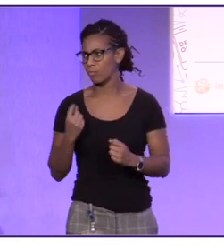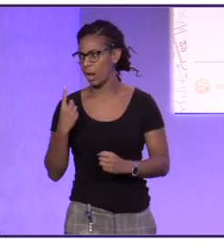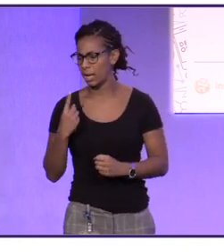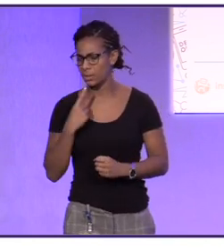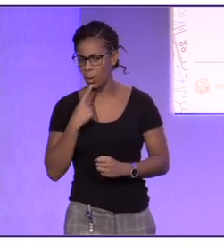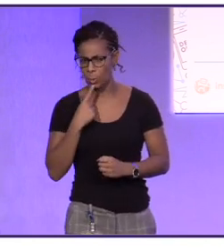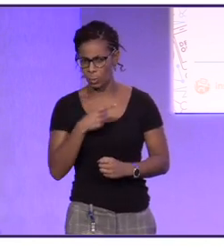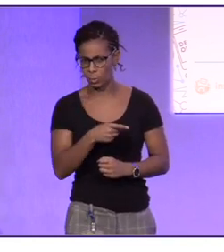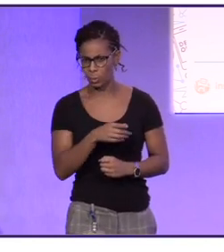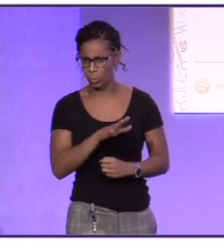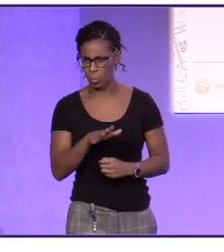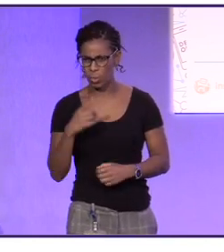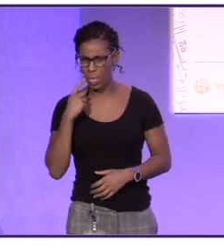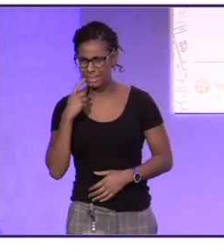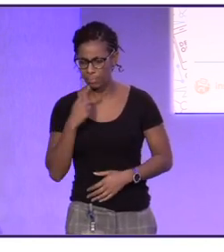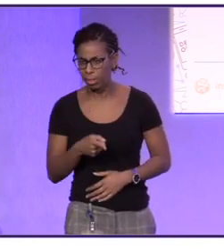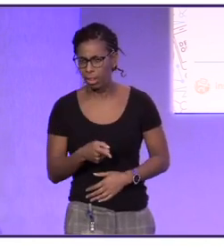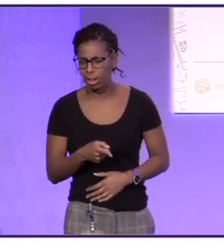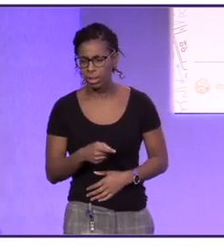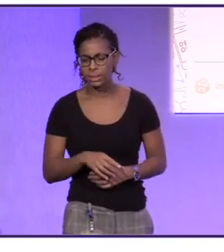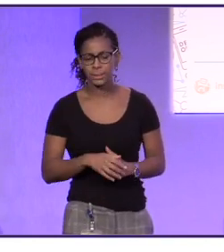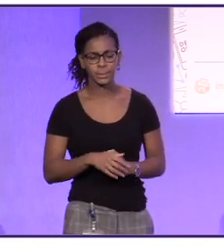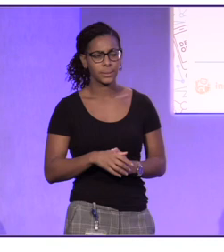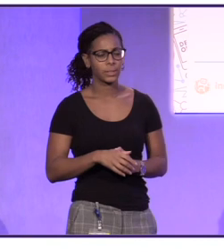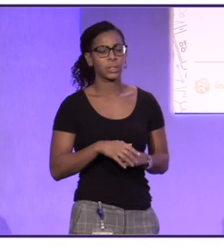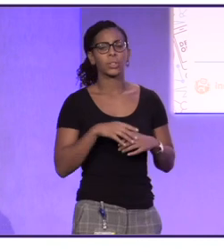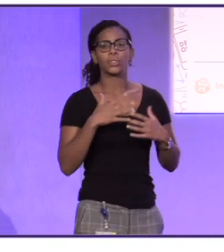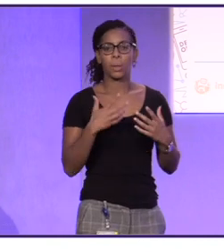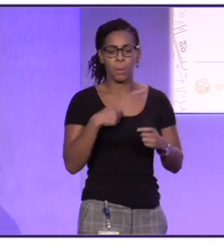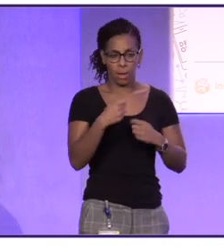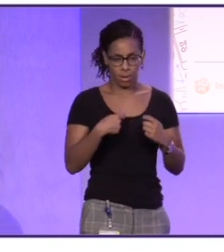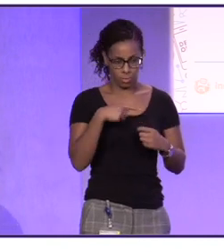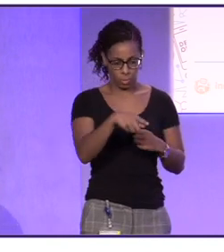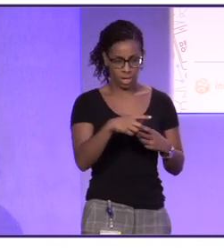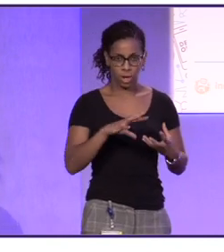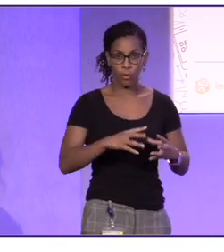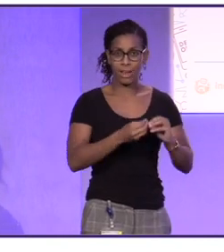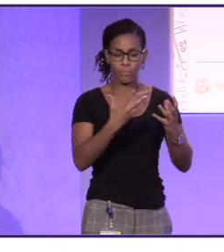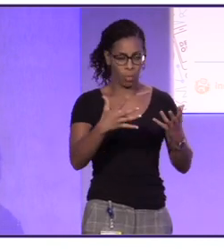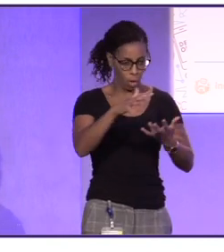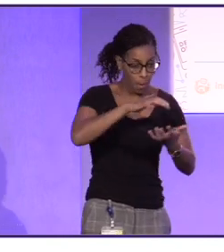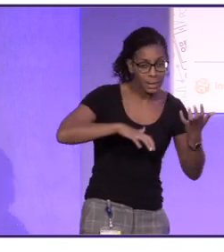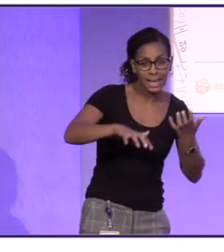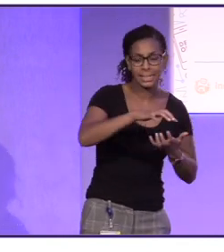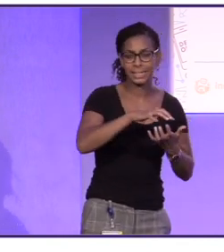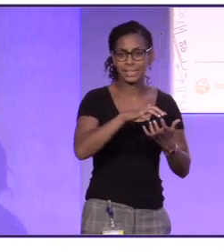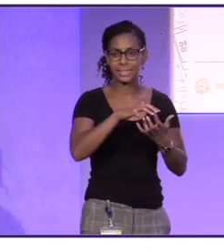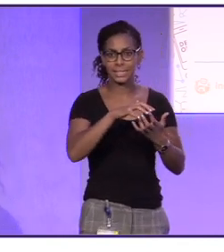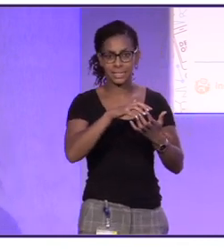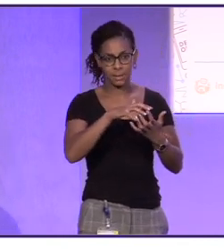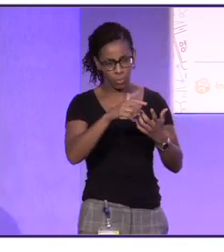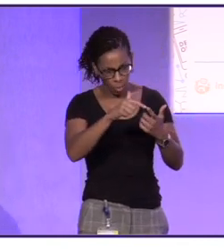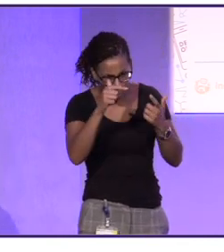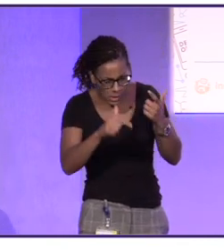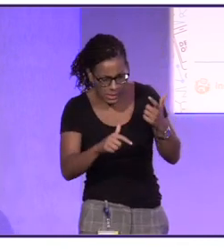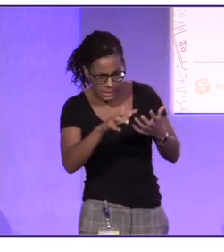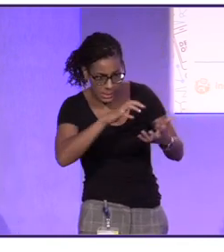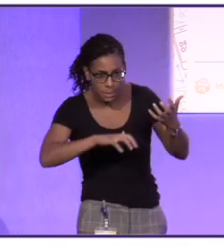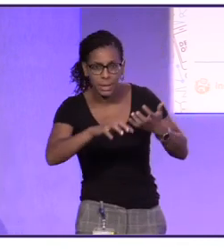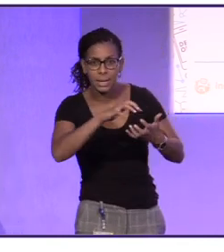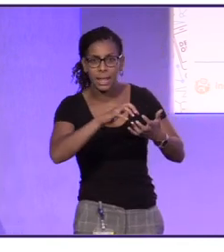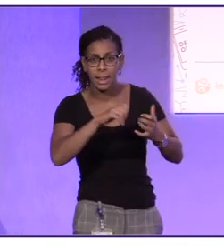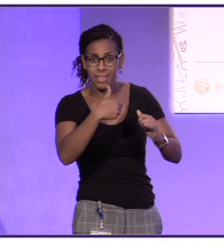simple at all. And so we create something more complicated, we create something even more complicated, and in the end